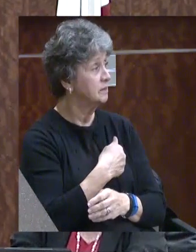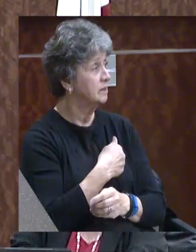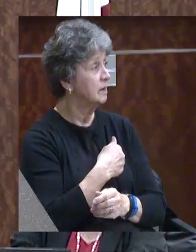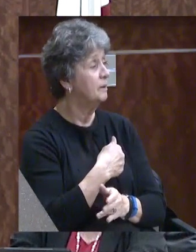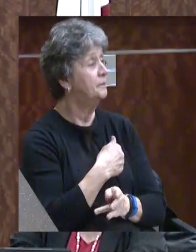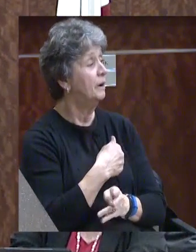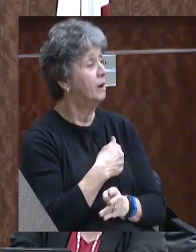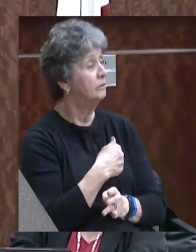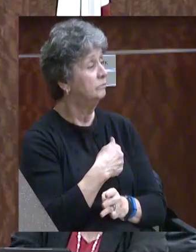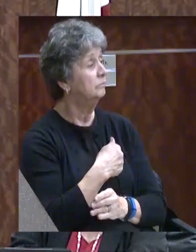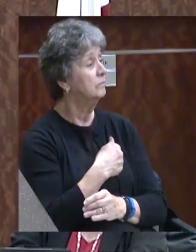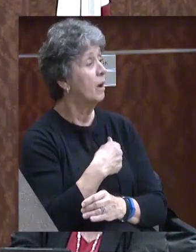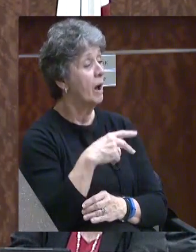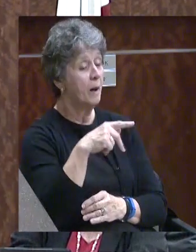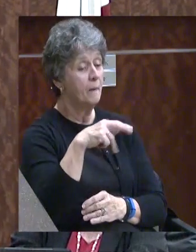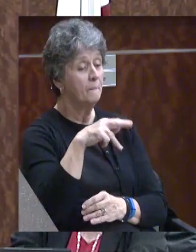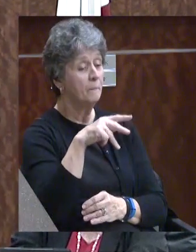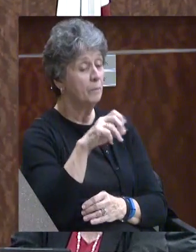Tree Service. Bless me.